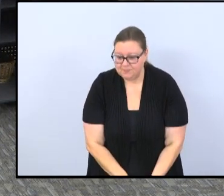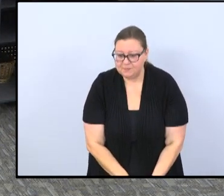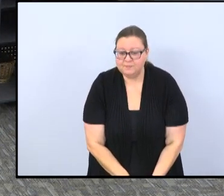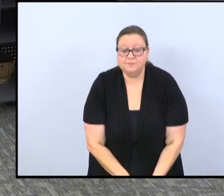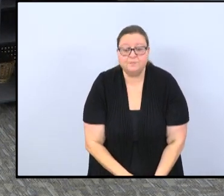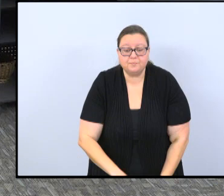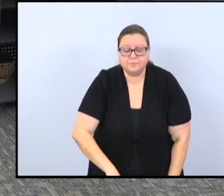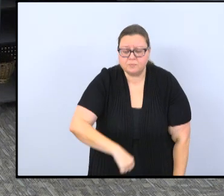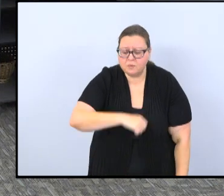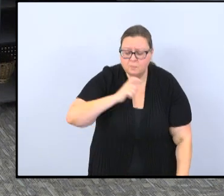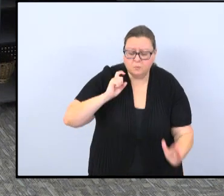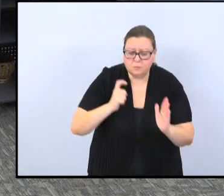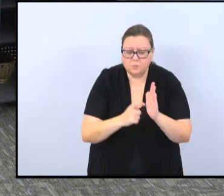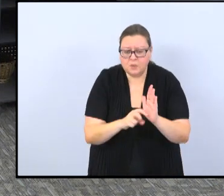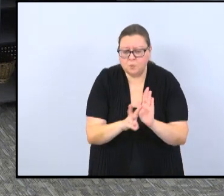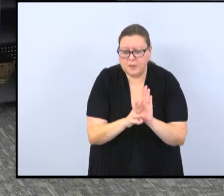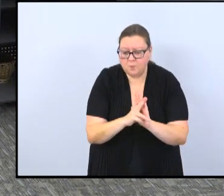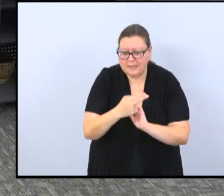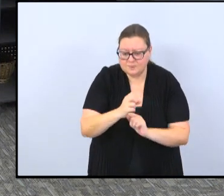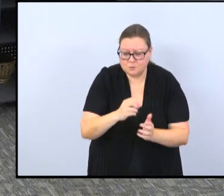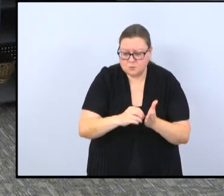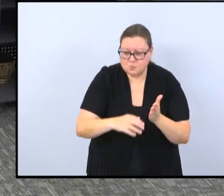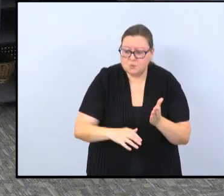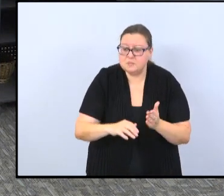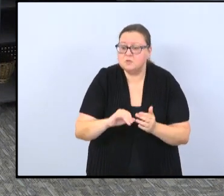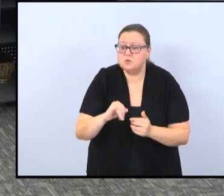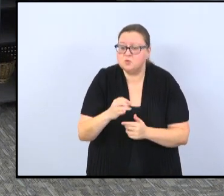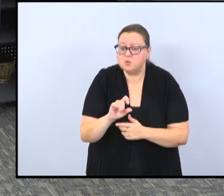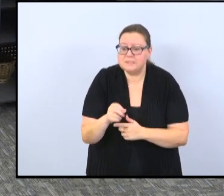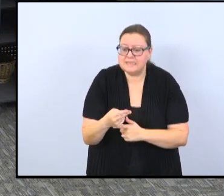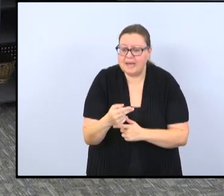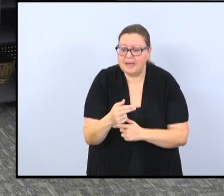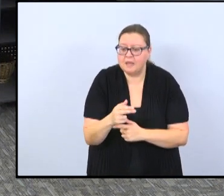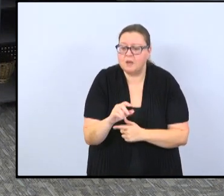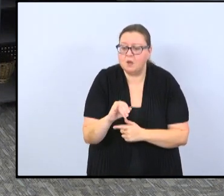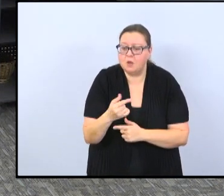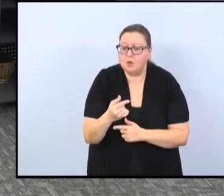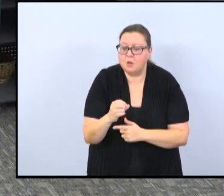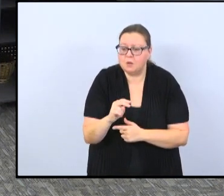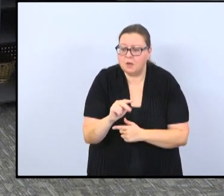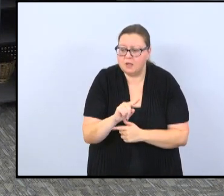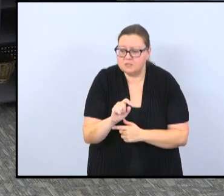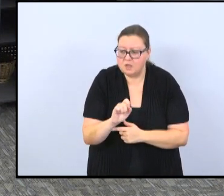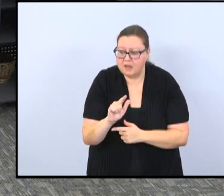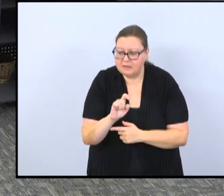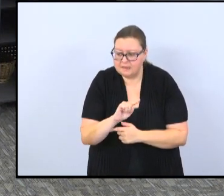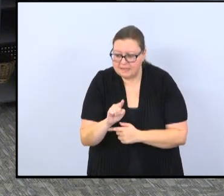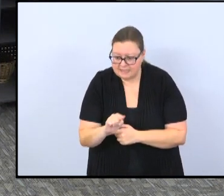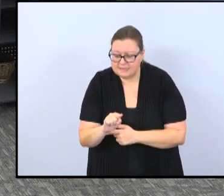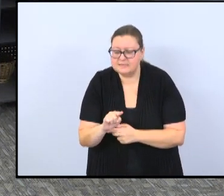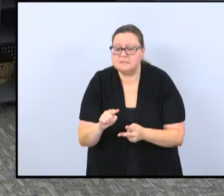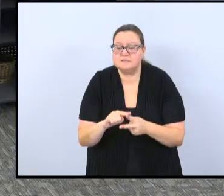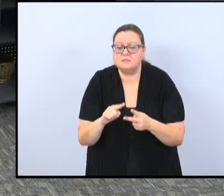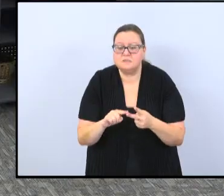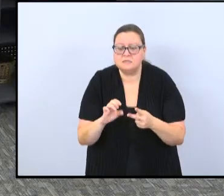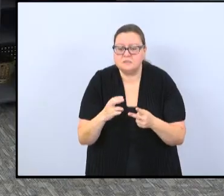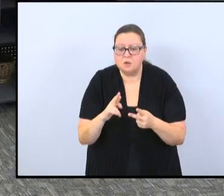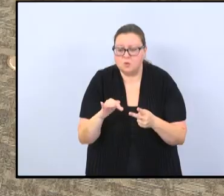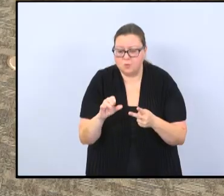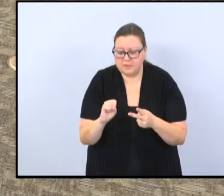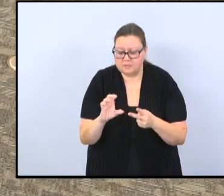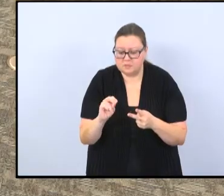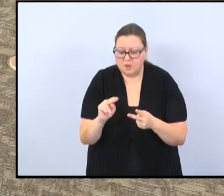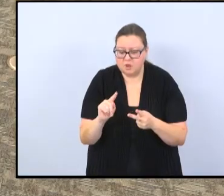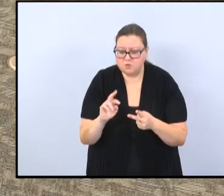We're proud to recognize Waco High students Josiah Gonzalez and Chris Contreras, who advanced to the State Skills